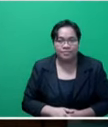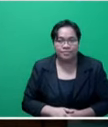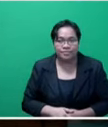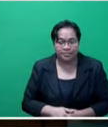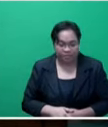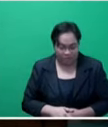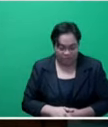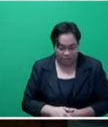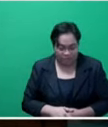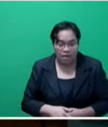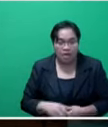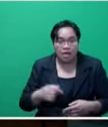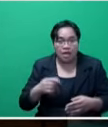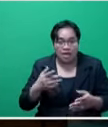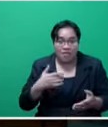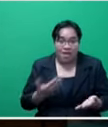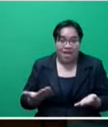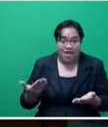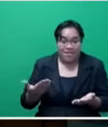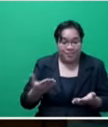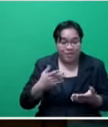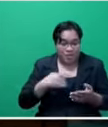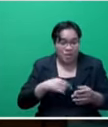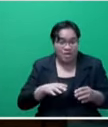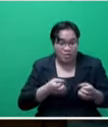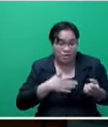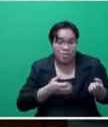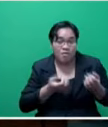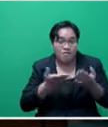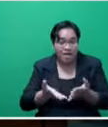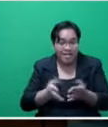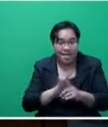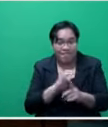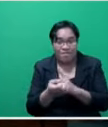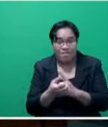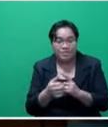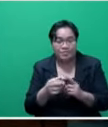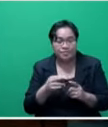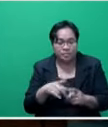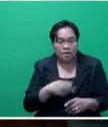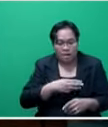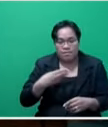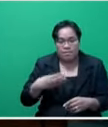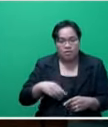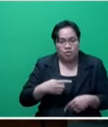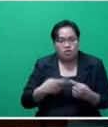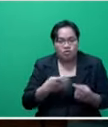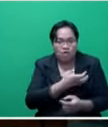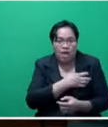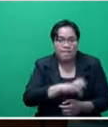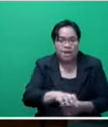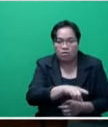Mr. Speaker, sir, in addition to providing an enabling environment, the Ministry will continue to empower our rural population